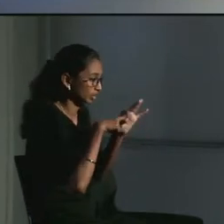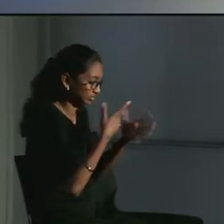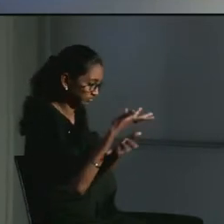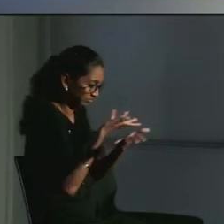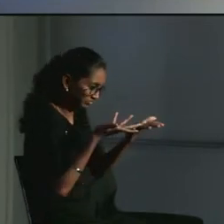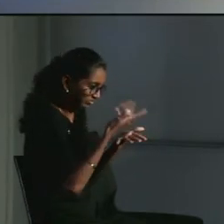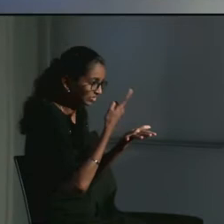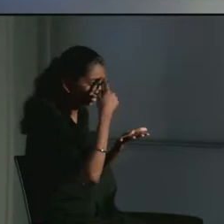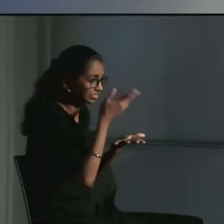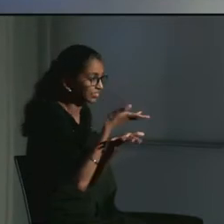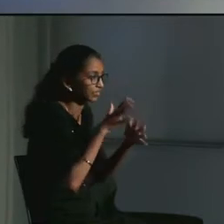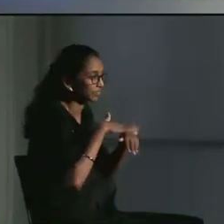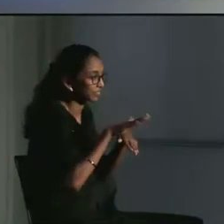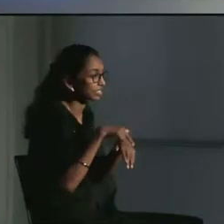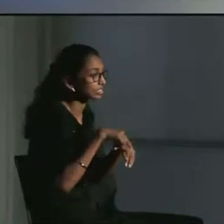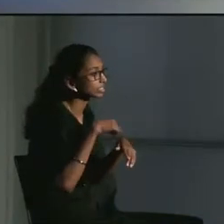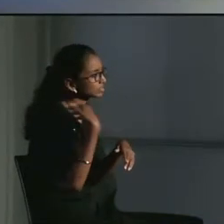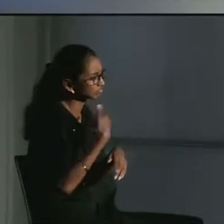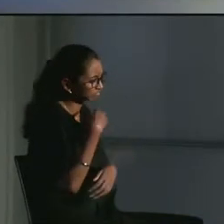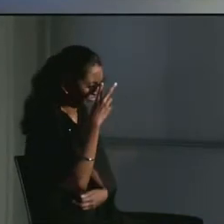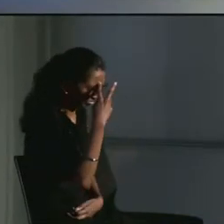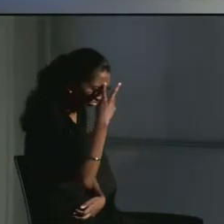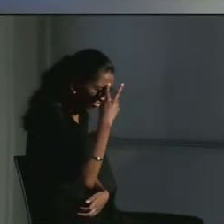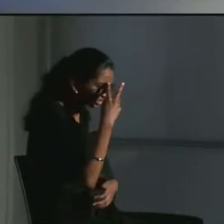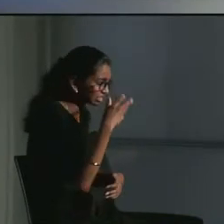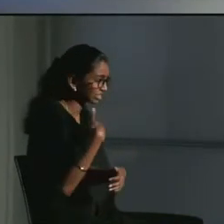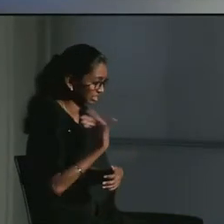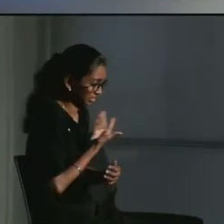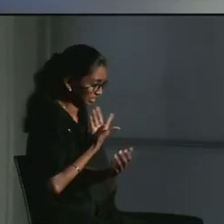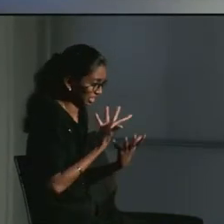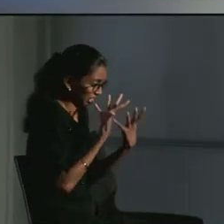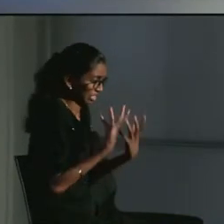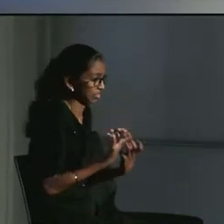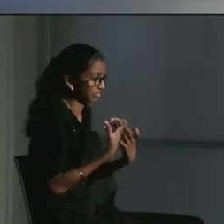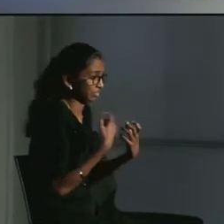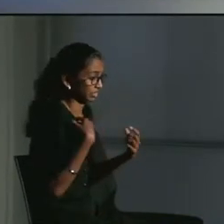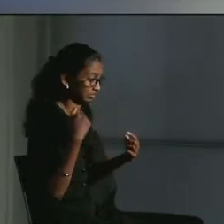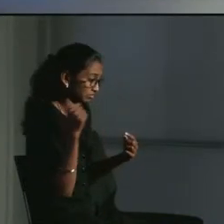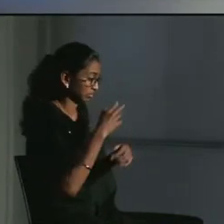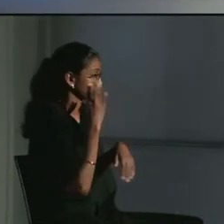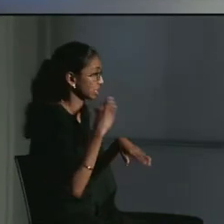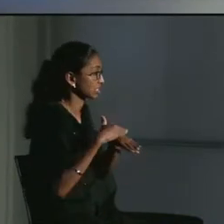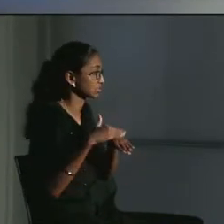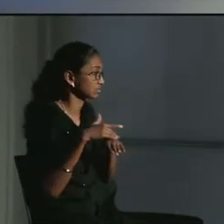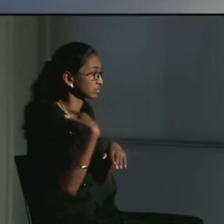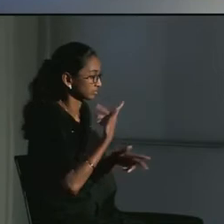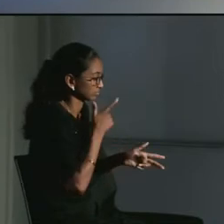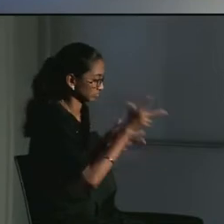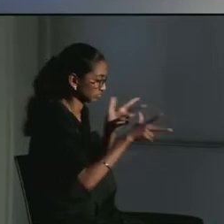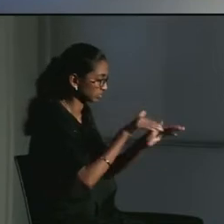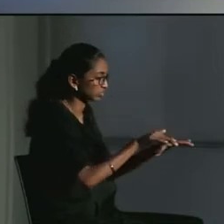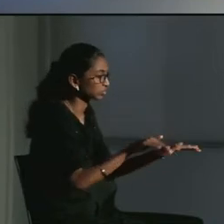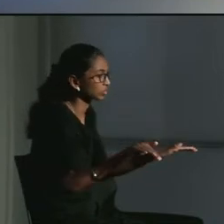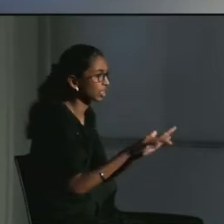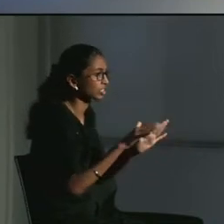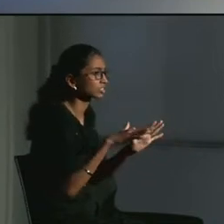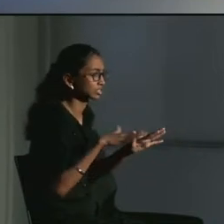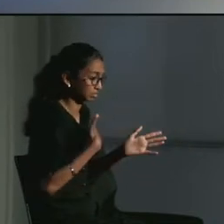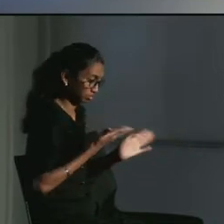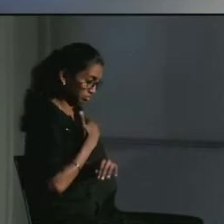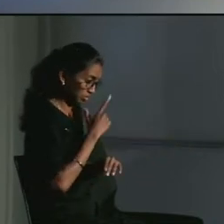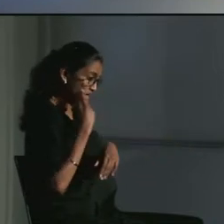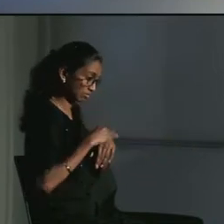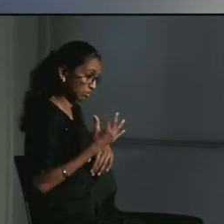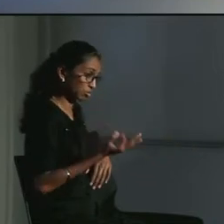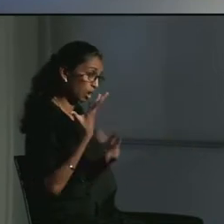were discussed. We wondered how much are we embodied in an experience when telling the stories of others. We could see how